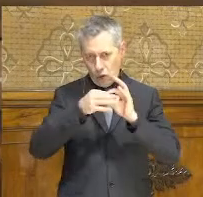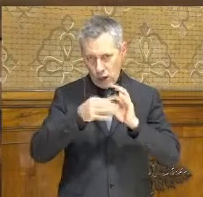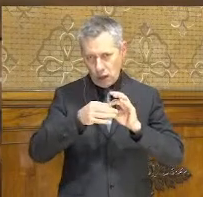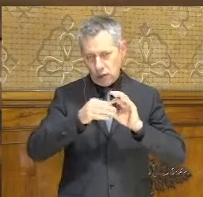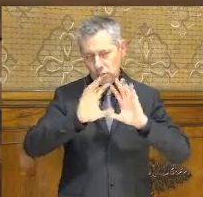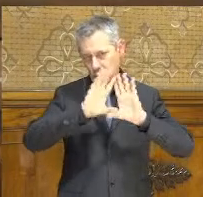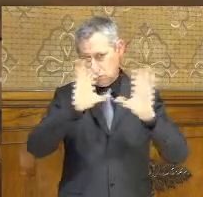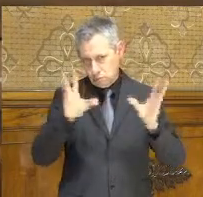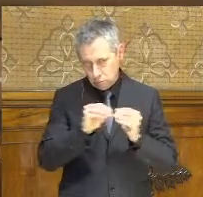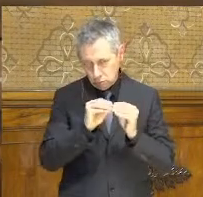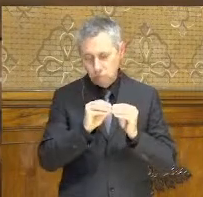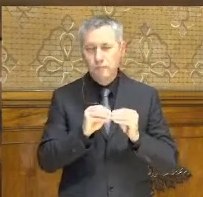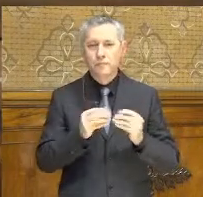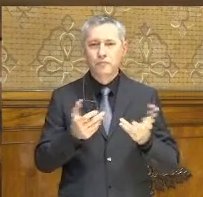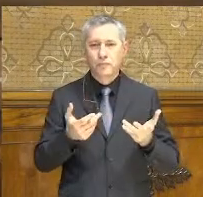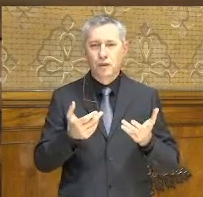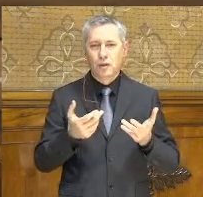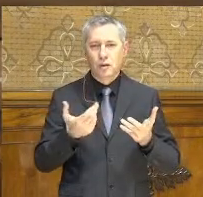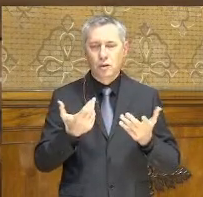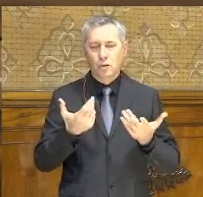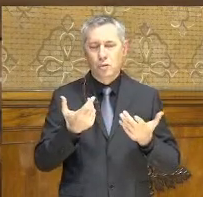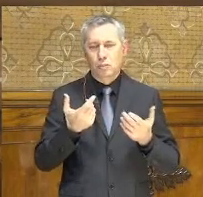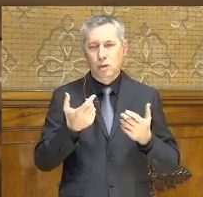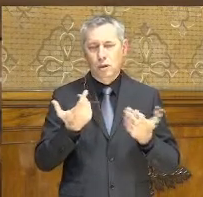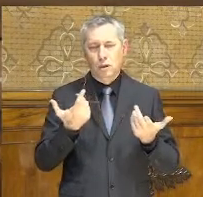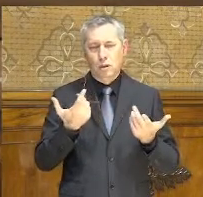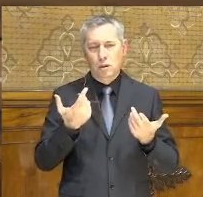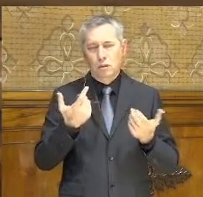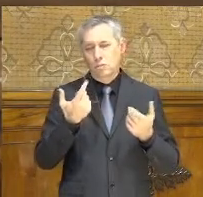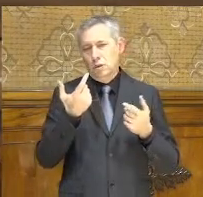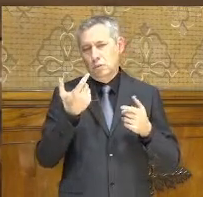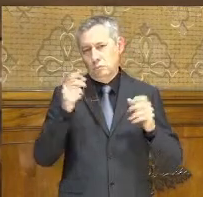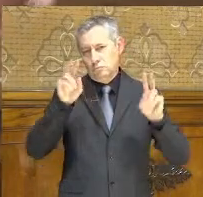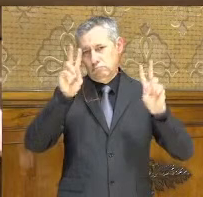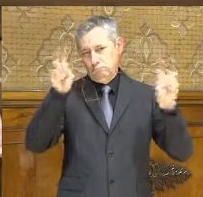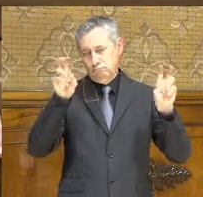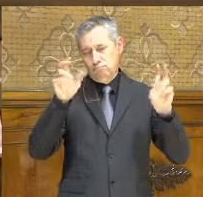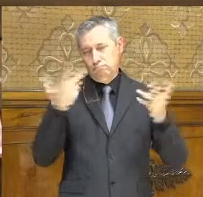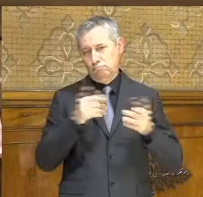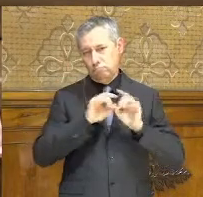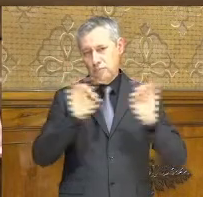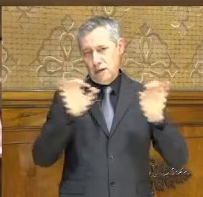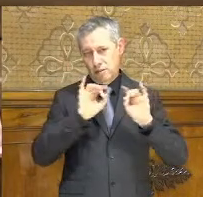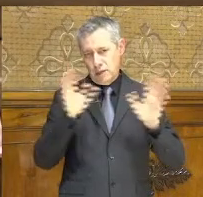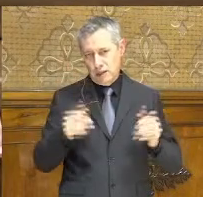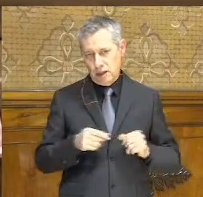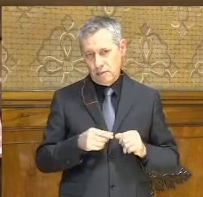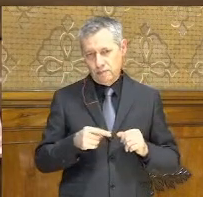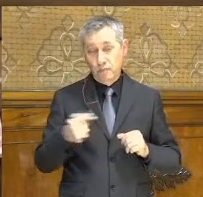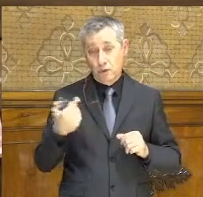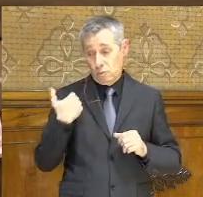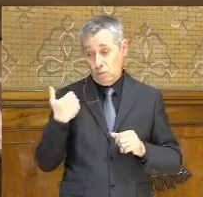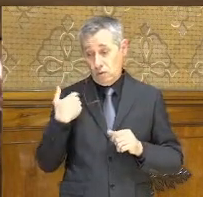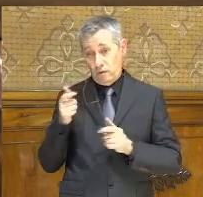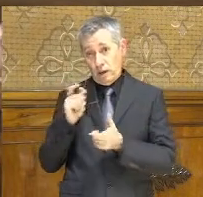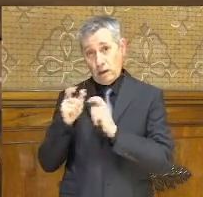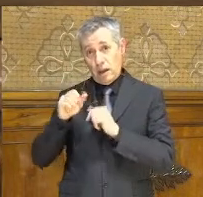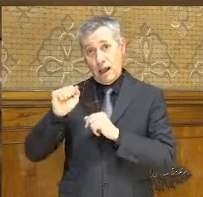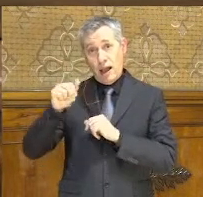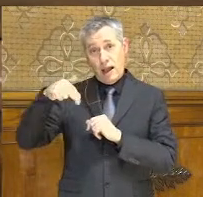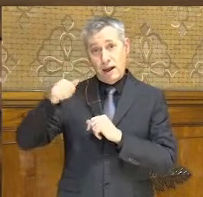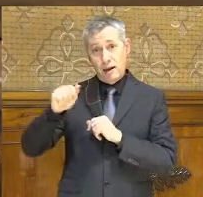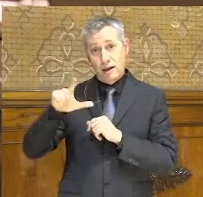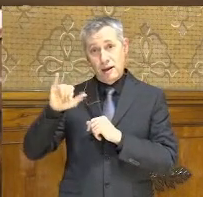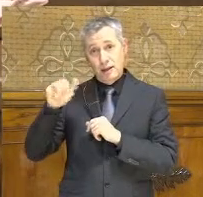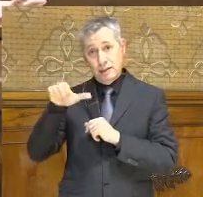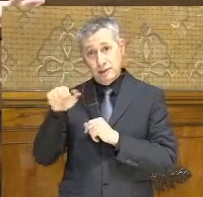being moved from a cause, by a cause. And in fact, I was talking to Annalisa some days ago. I was moved by